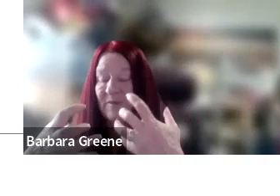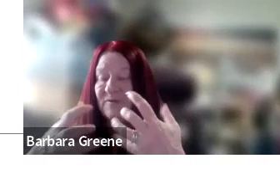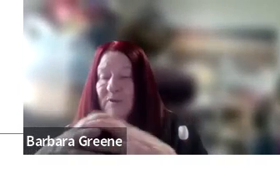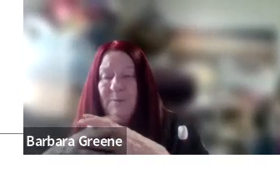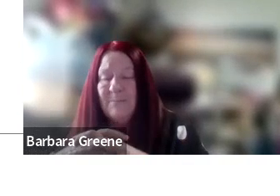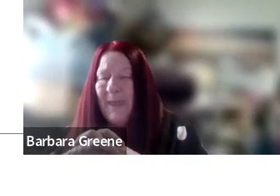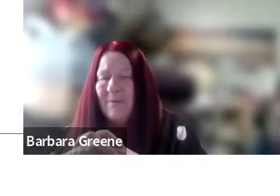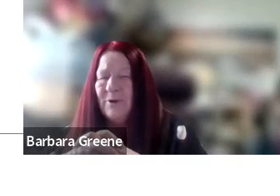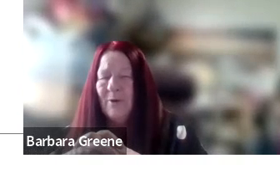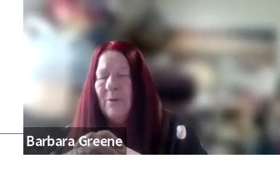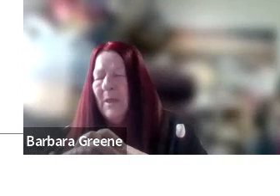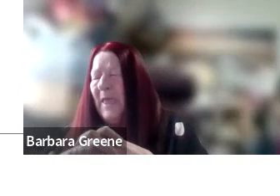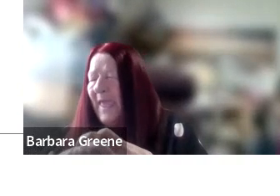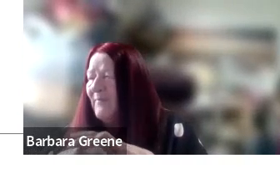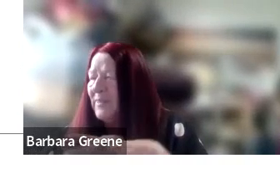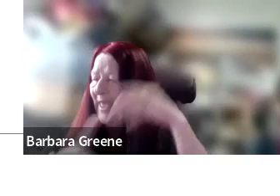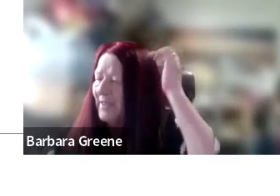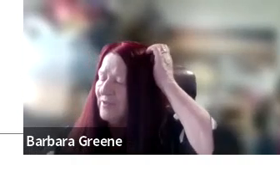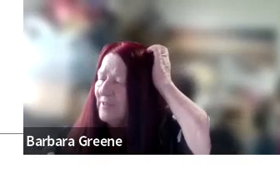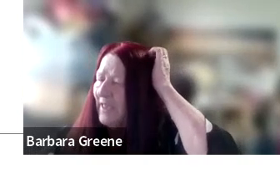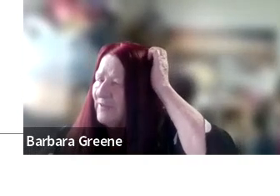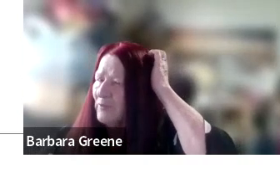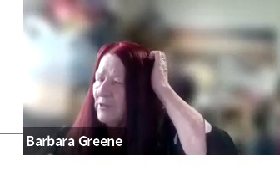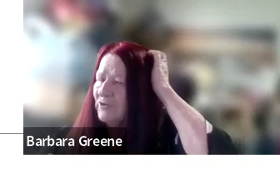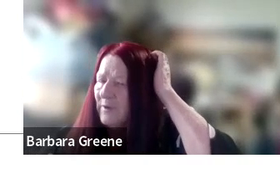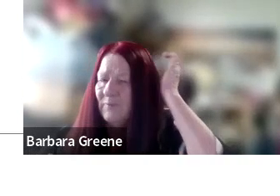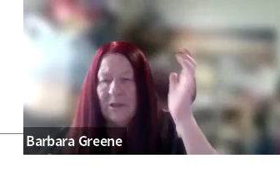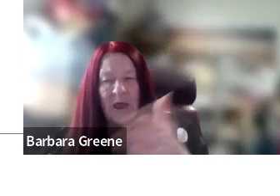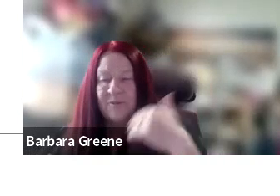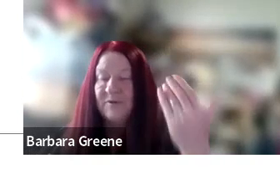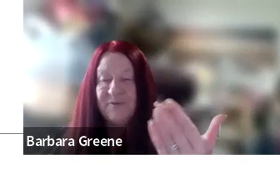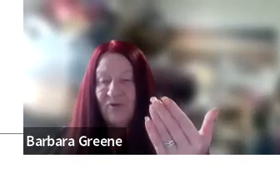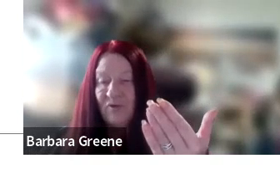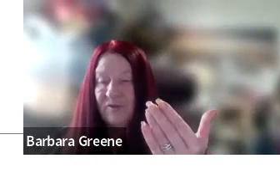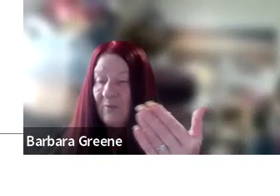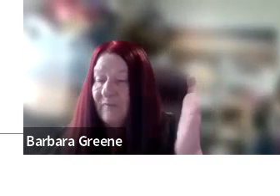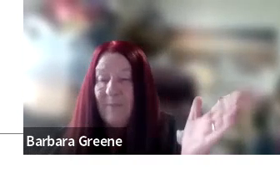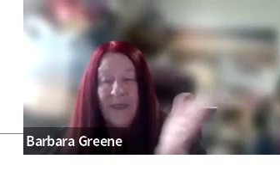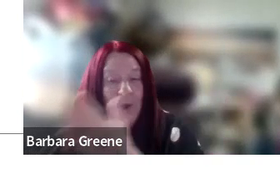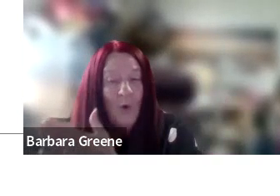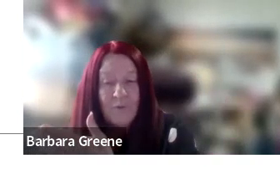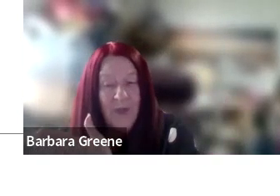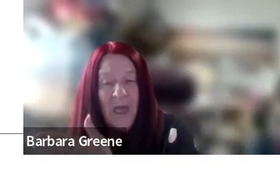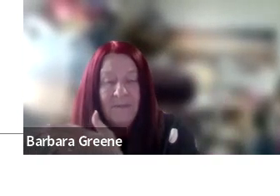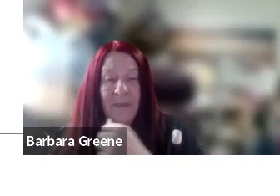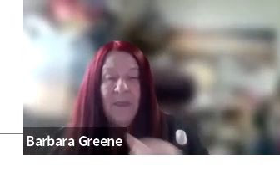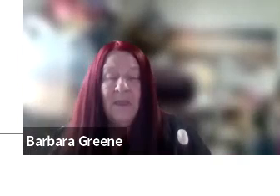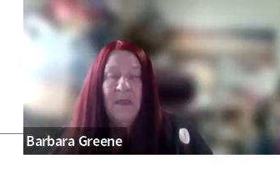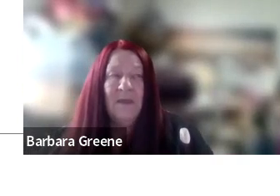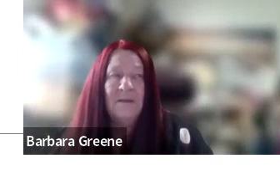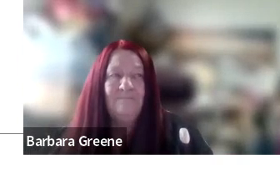tweak things. So it's been about, having that has really driven a lot of the decisions that we've made over